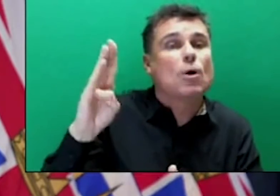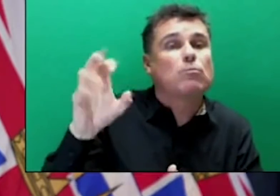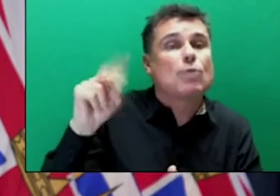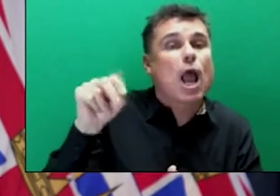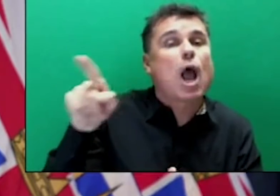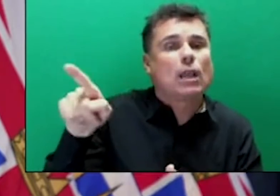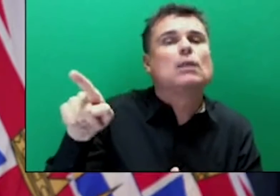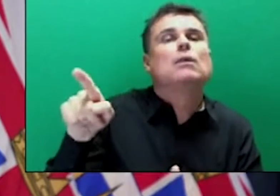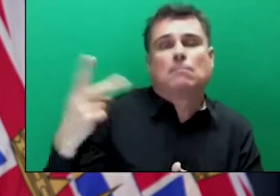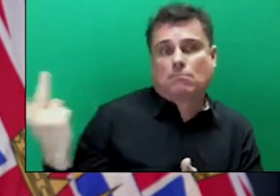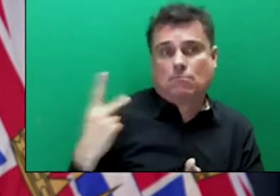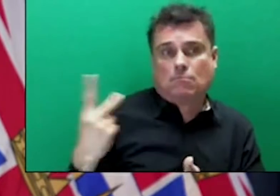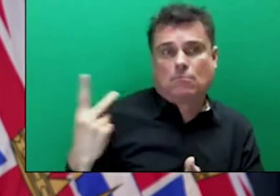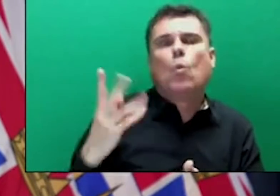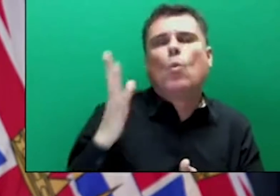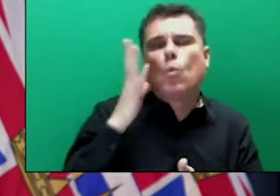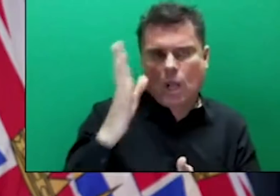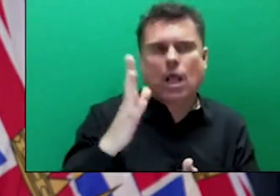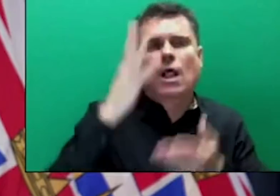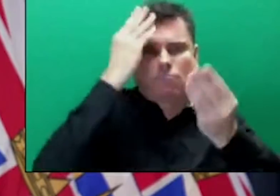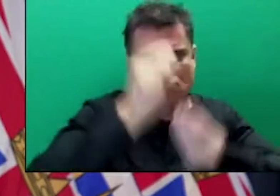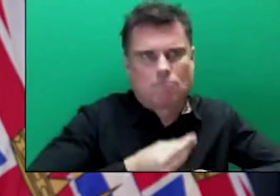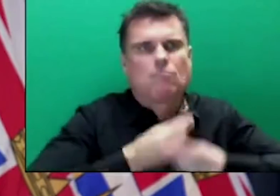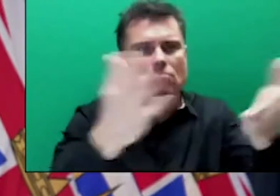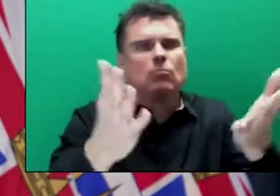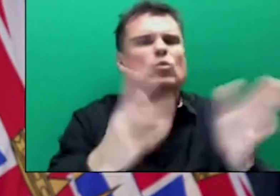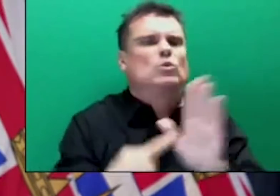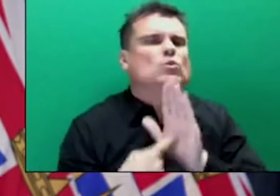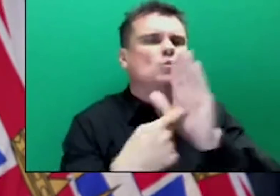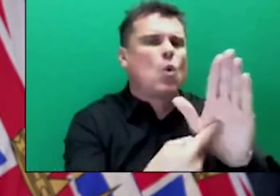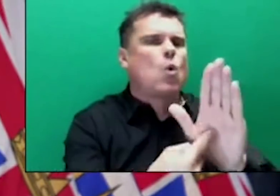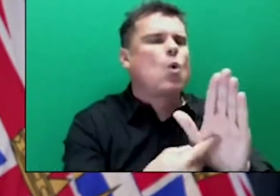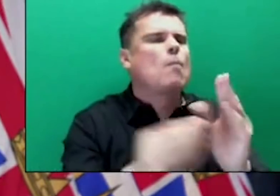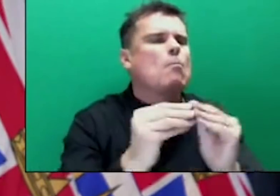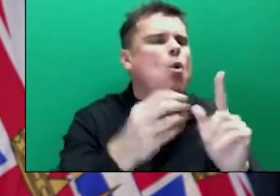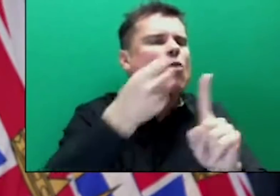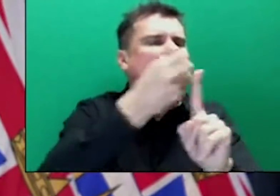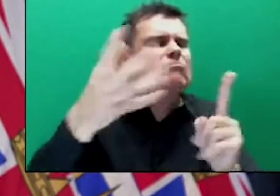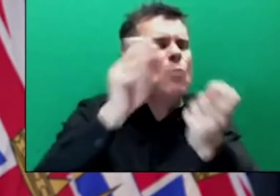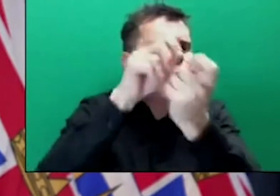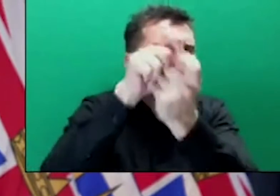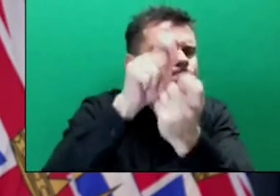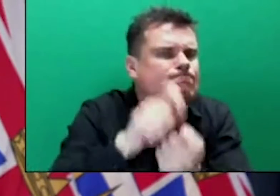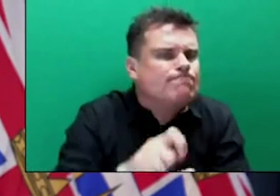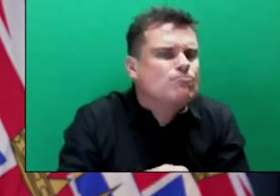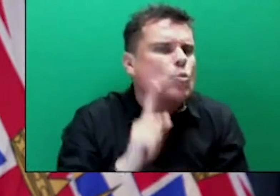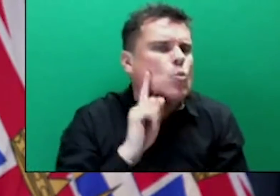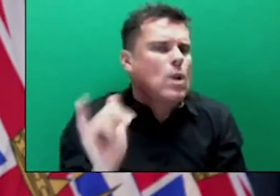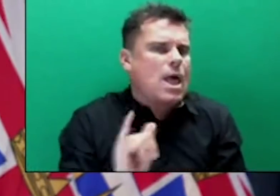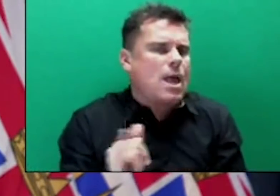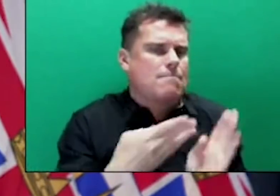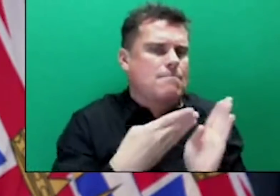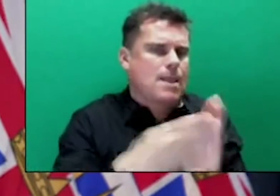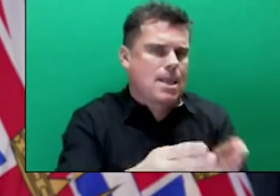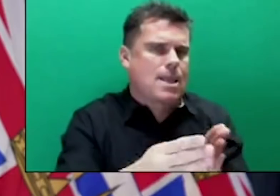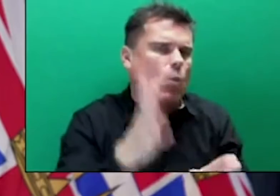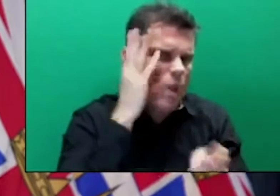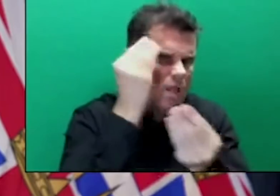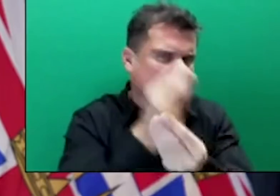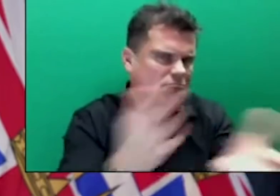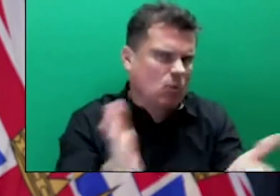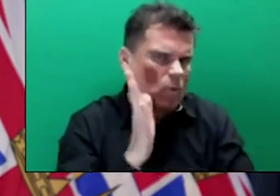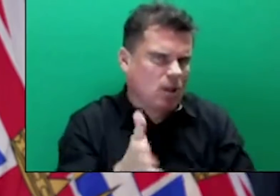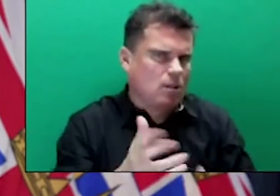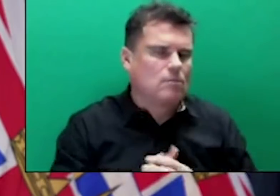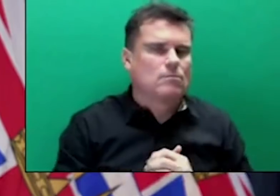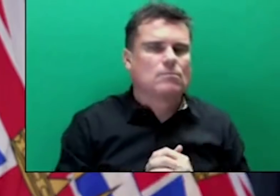by then. I will tell you as well that we're participating this week, starting as part of it has started already, but starting